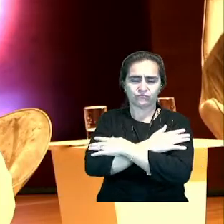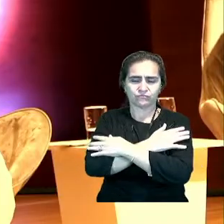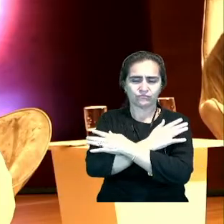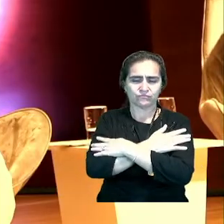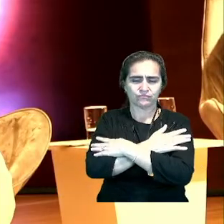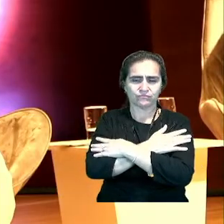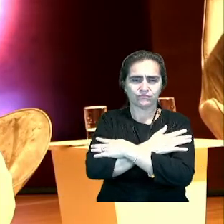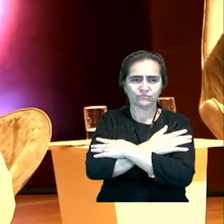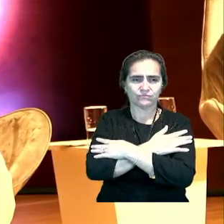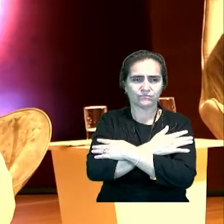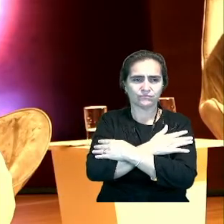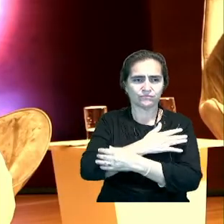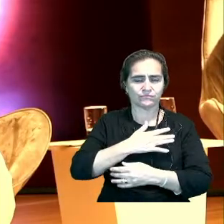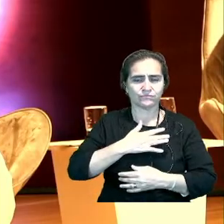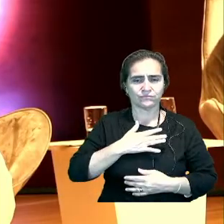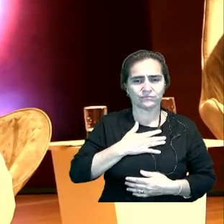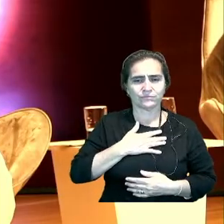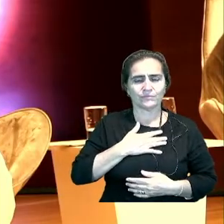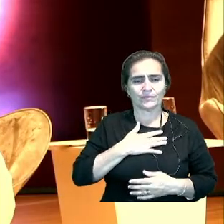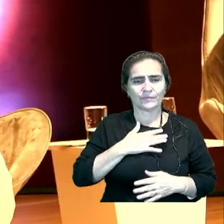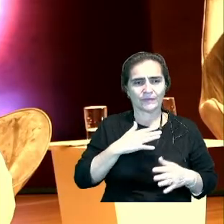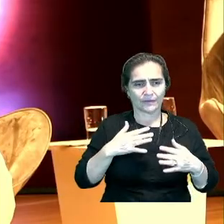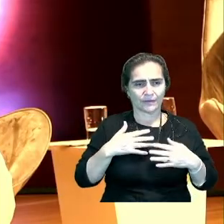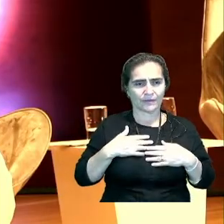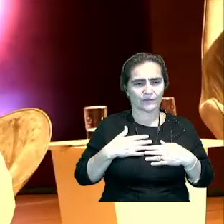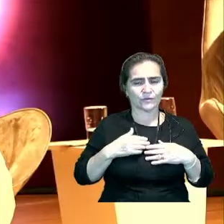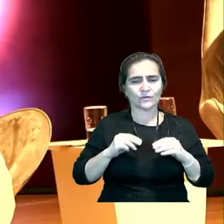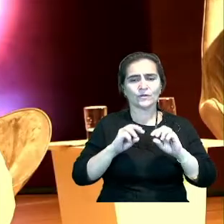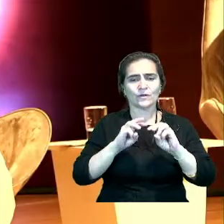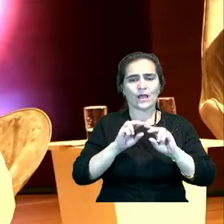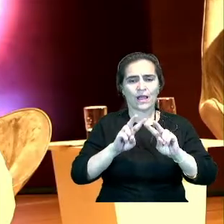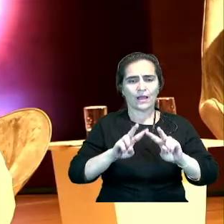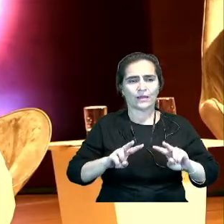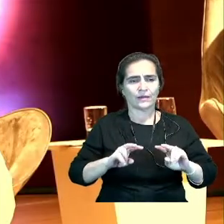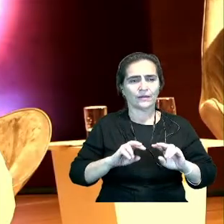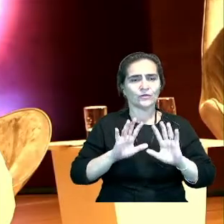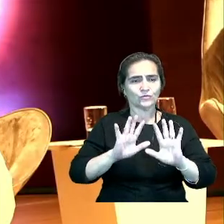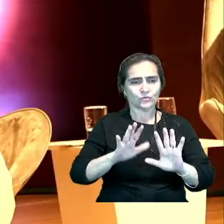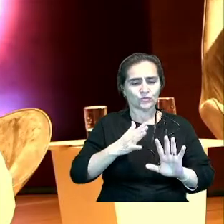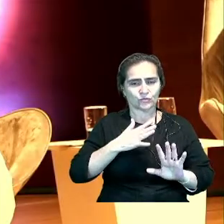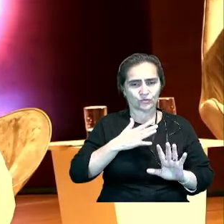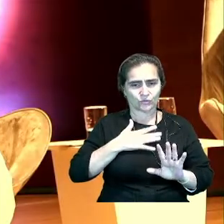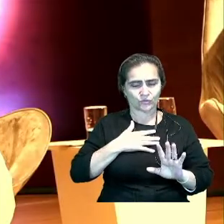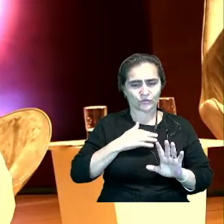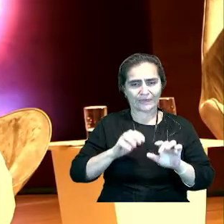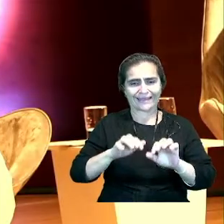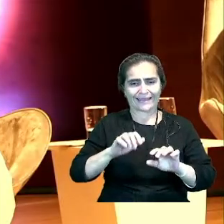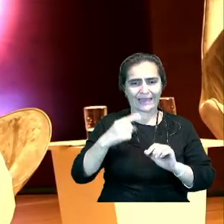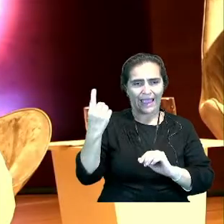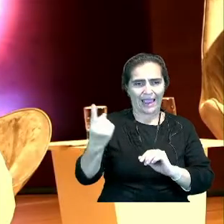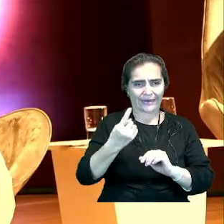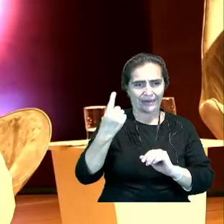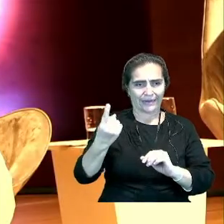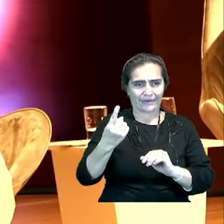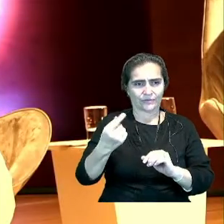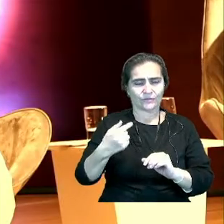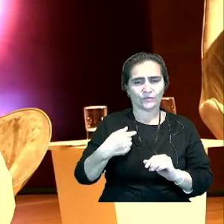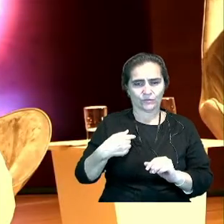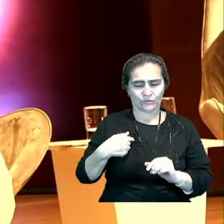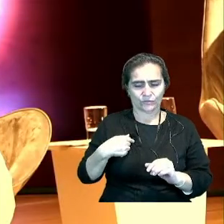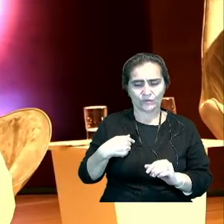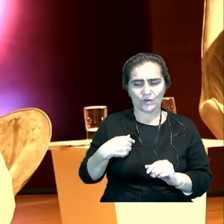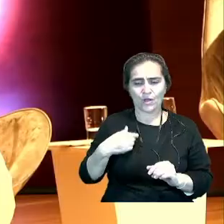Her Excellency Carla Barnett. She was really sorry that she could not make it, but she wanted you to